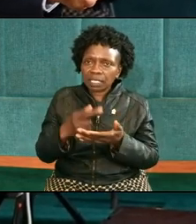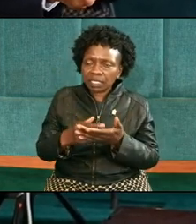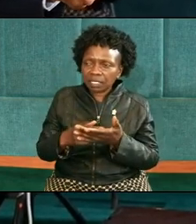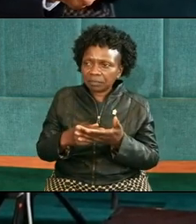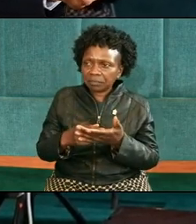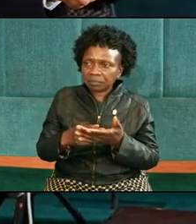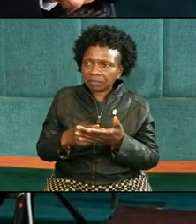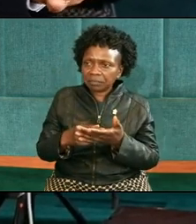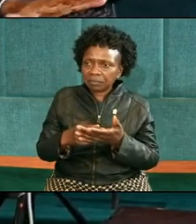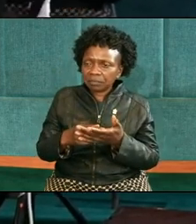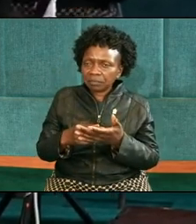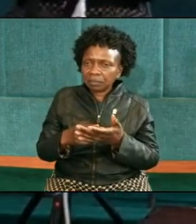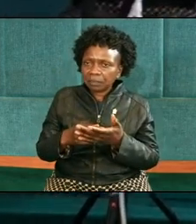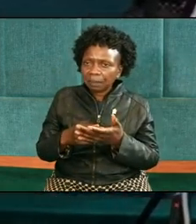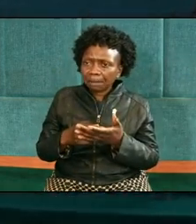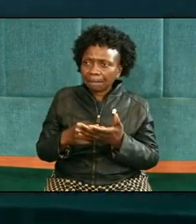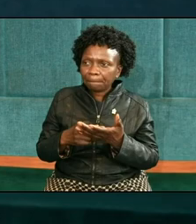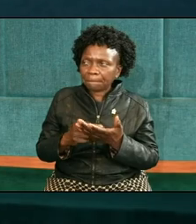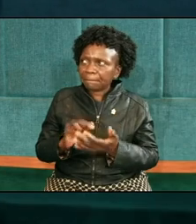him.